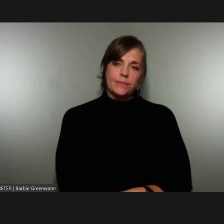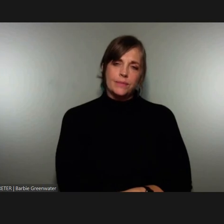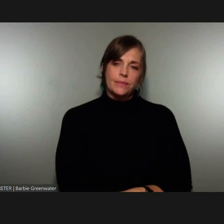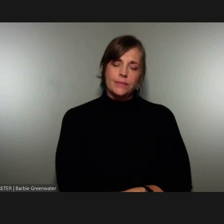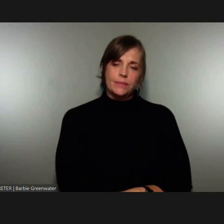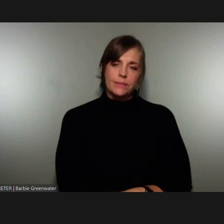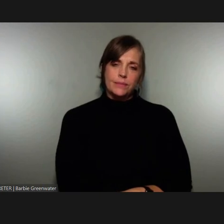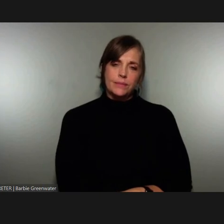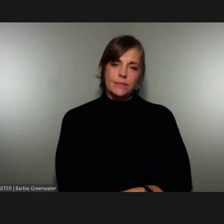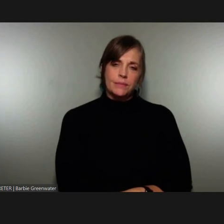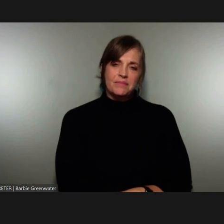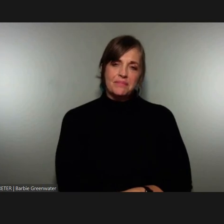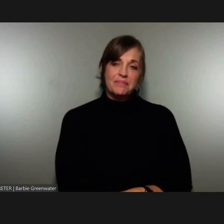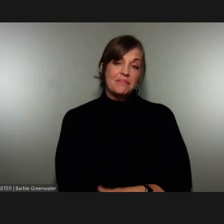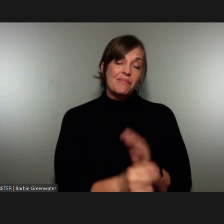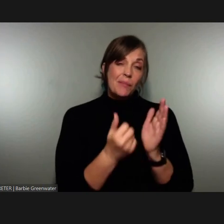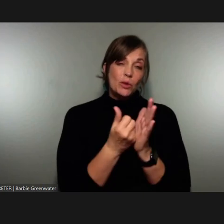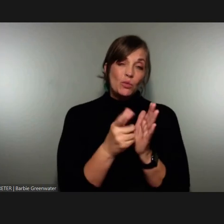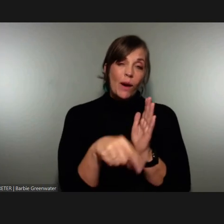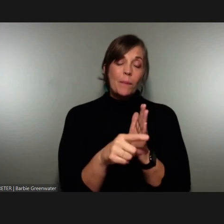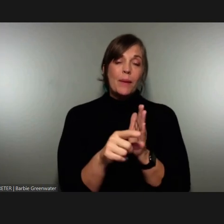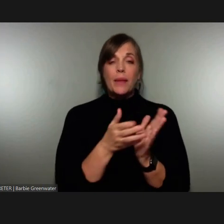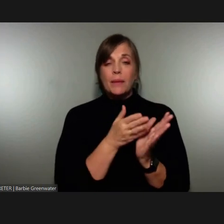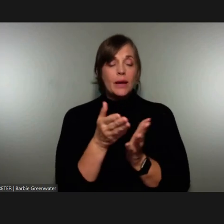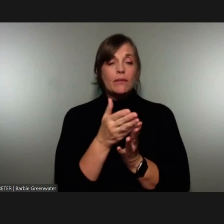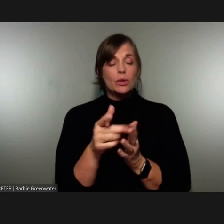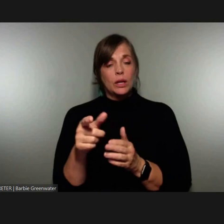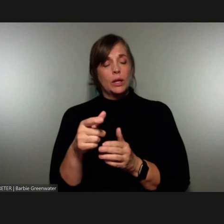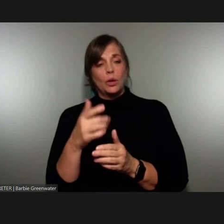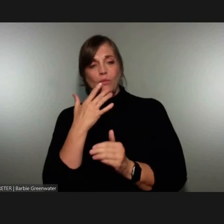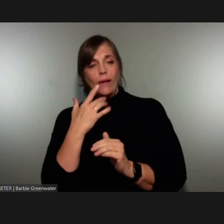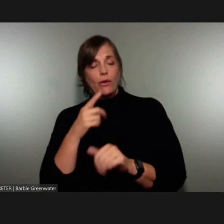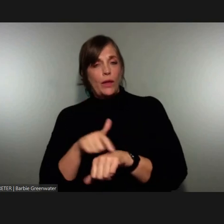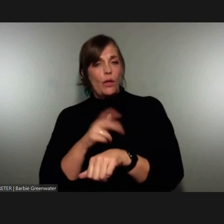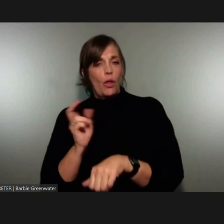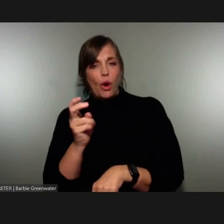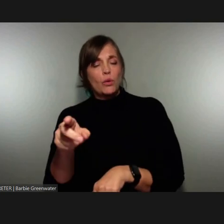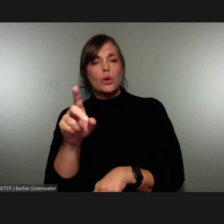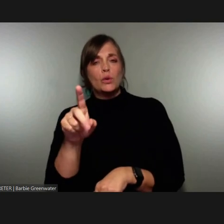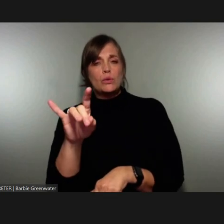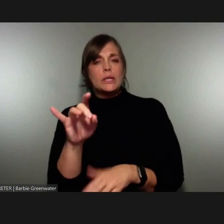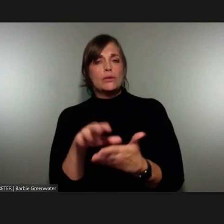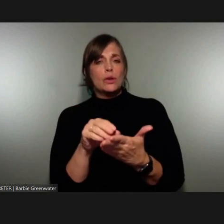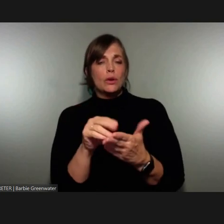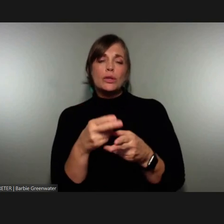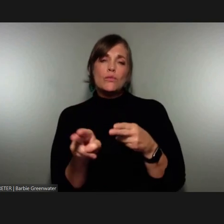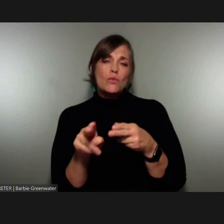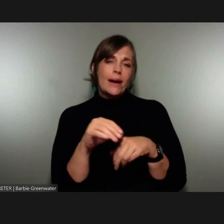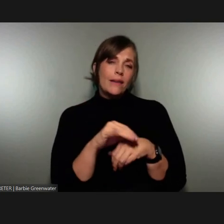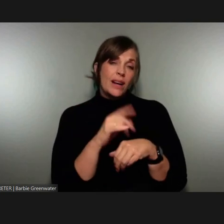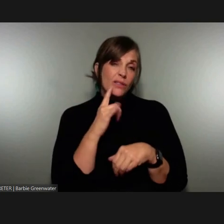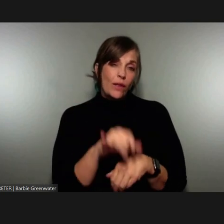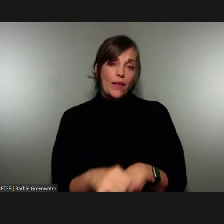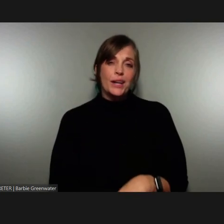you maybe have taken the longer road for you to have to learn? What are some quick advice you could give with regard